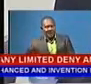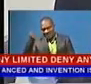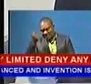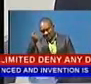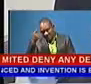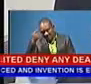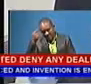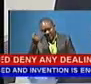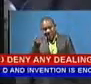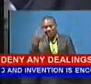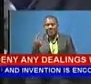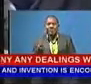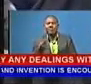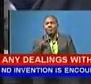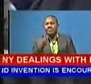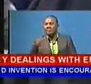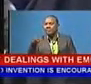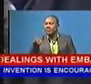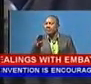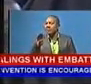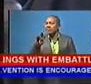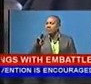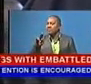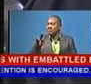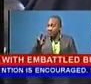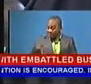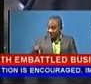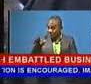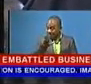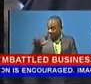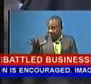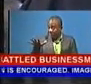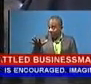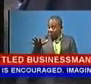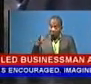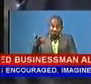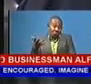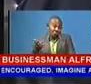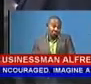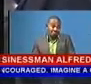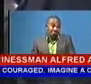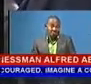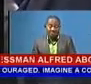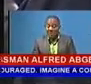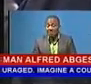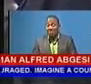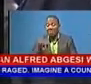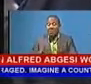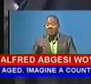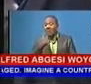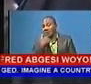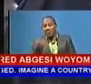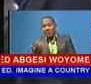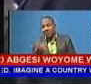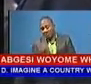said it in specific reference to MVP 35, but that was, he said it was just a typo, and I asked him